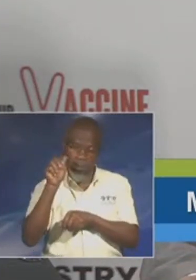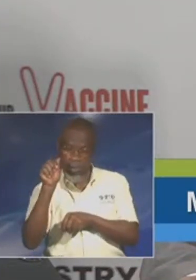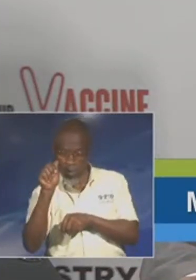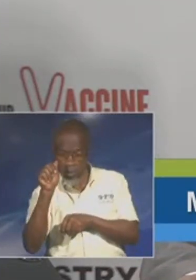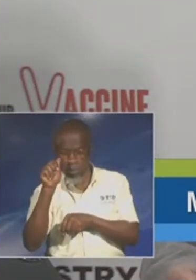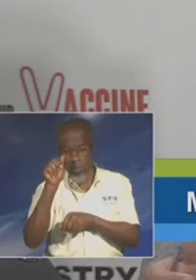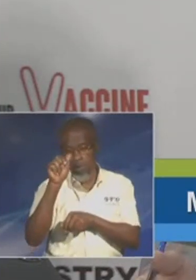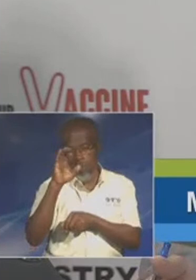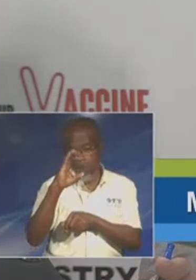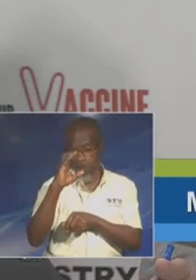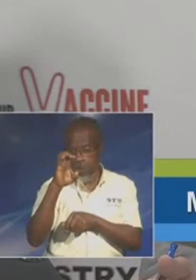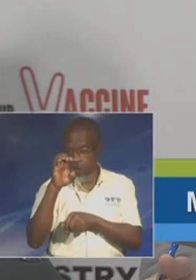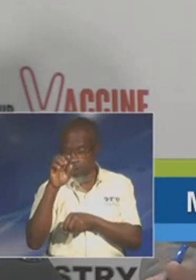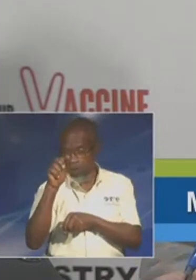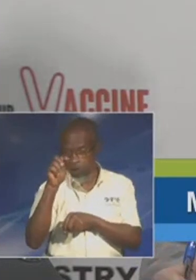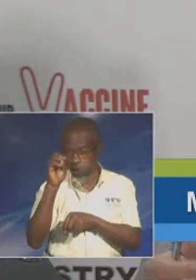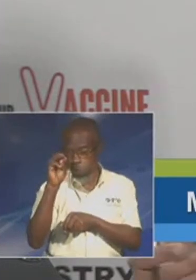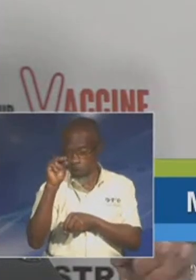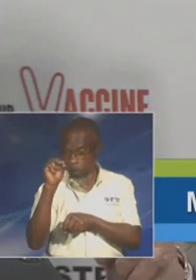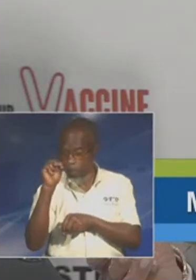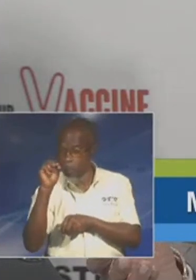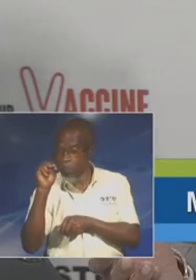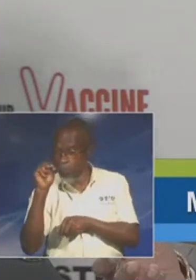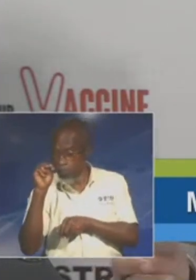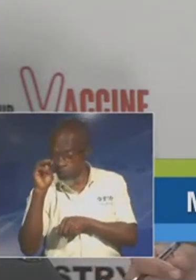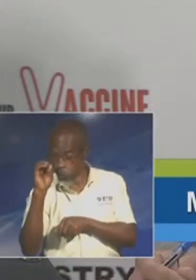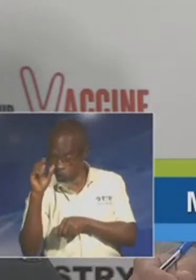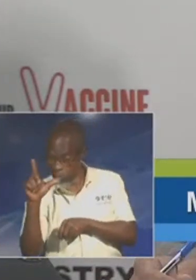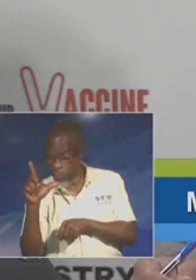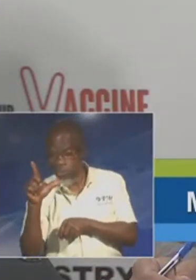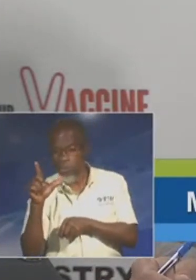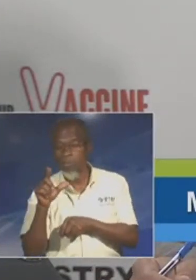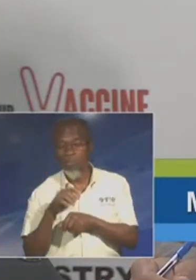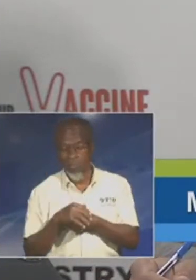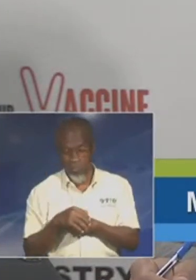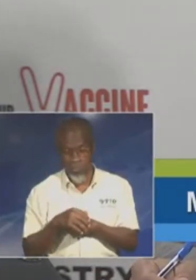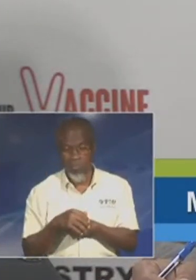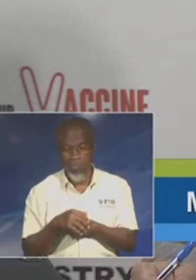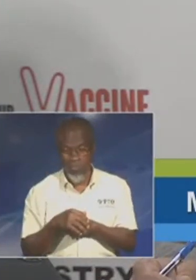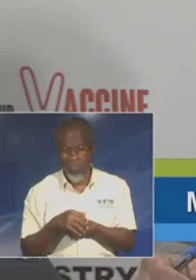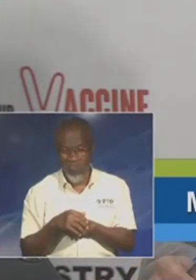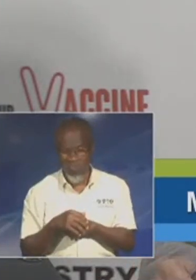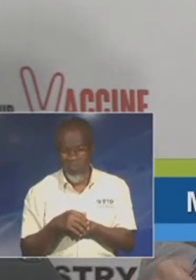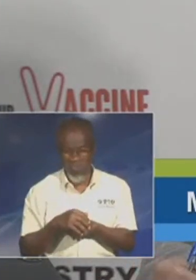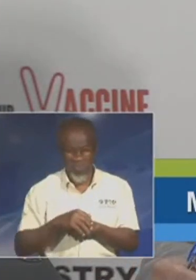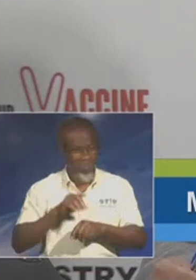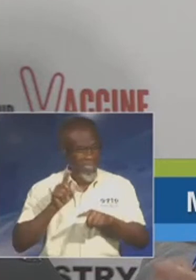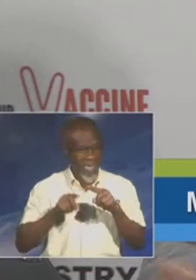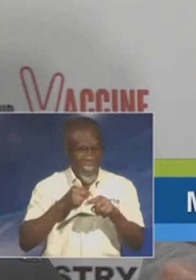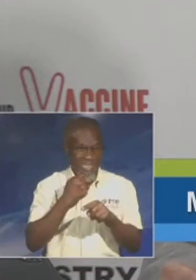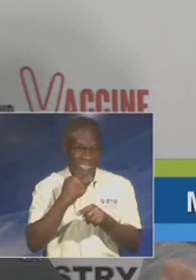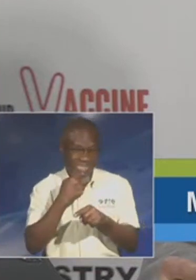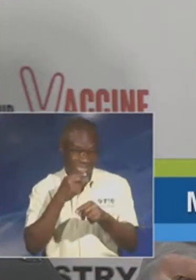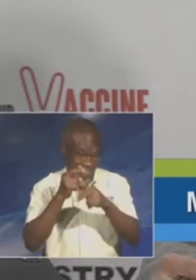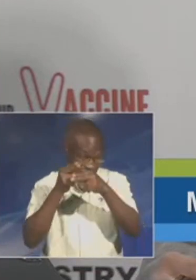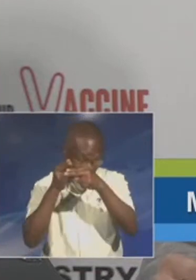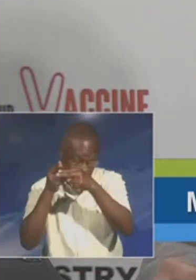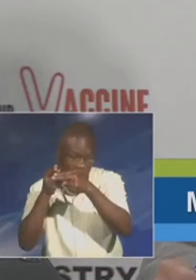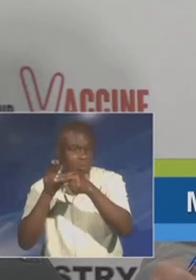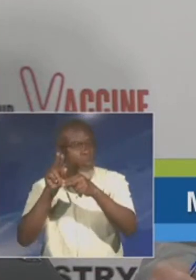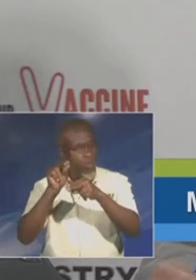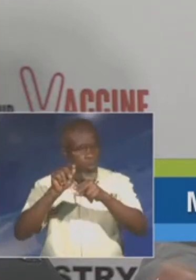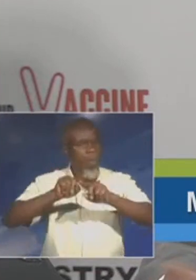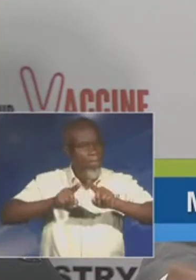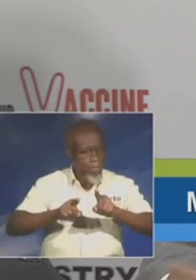rehydration, diluted coconut water, but we're not supposed to call brands, eh? The diluted energy